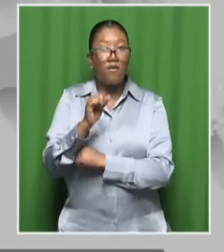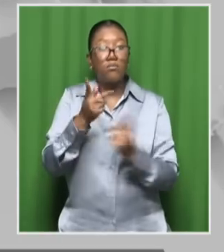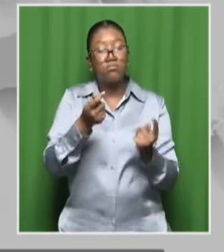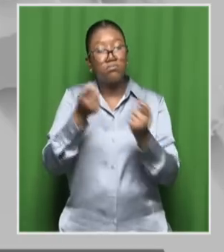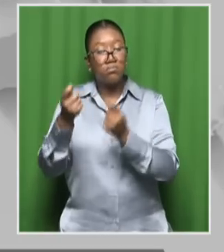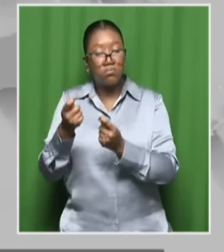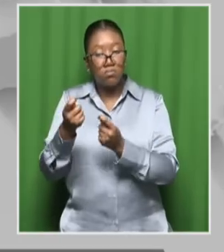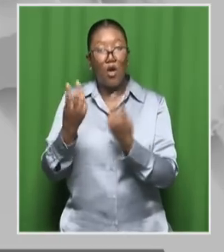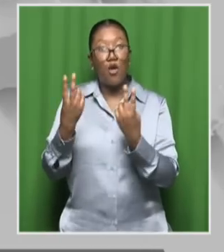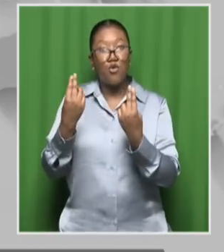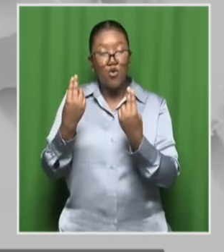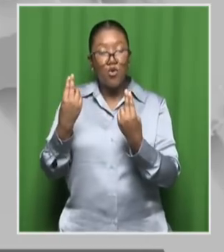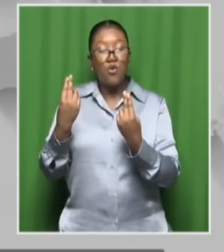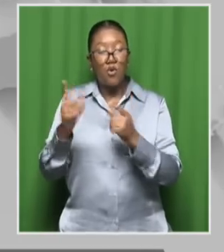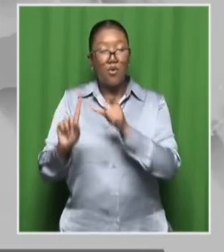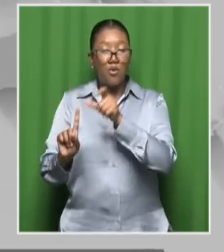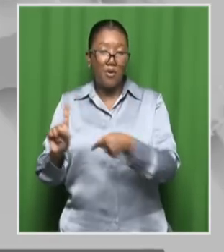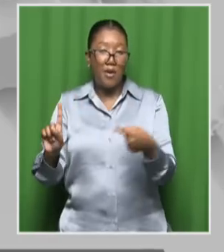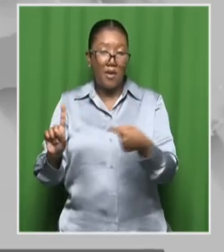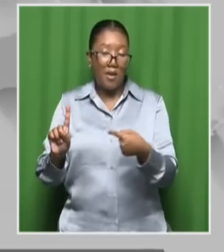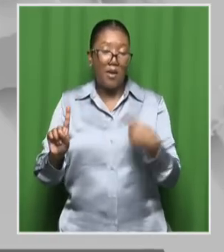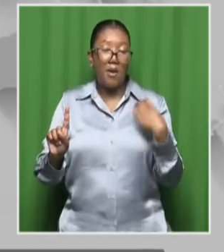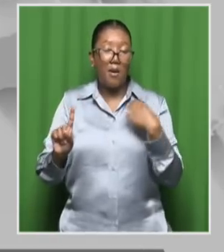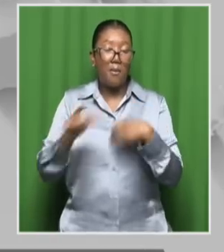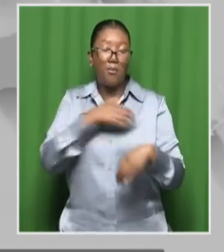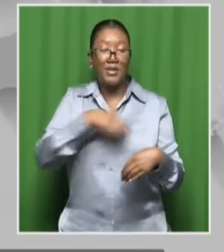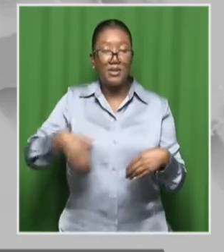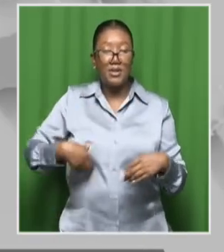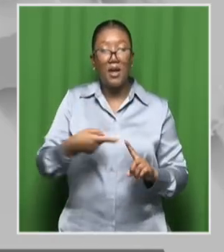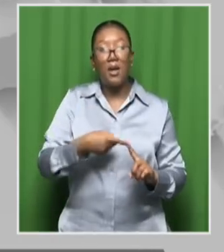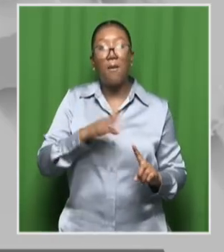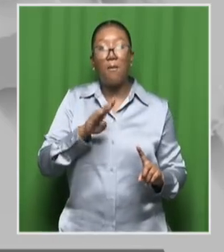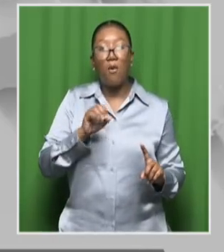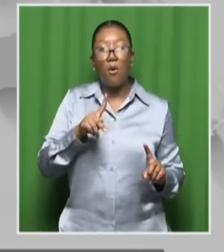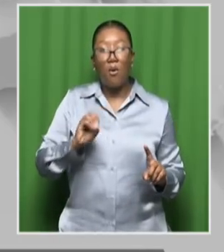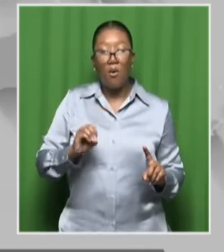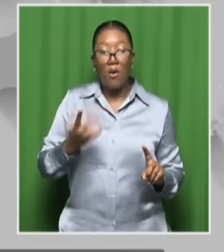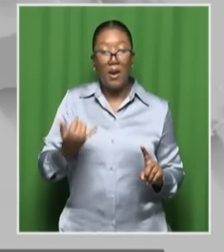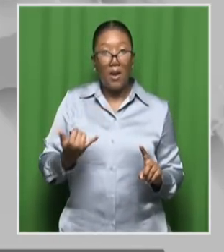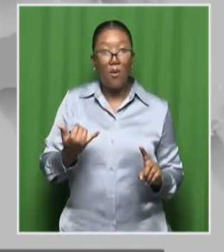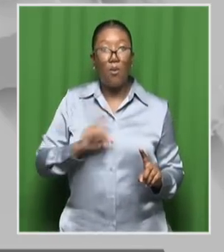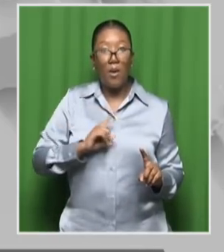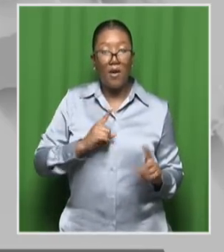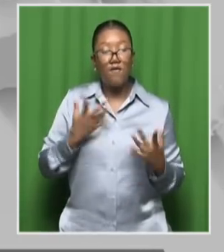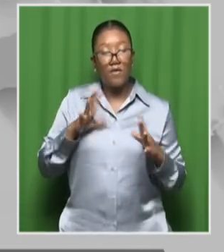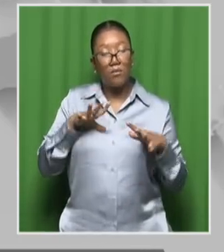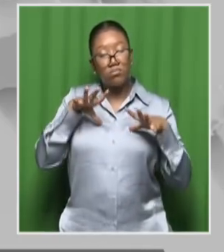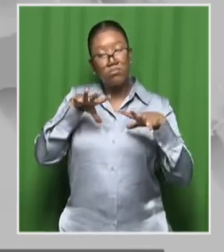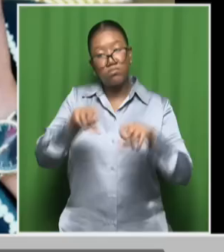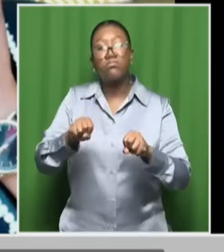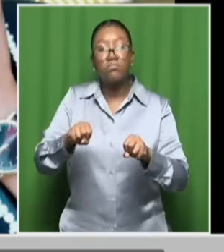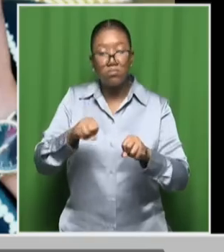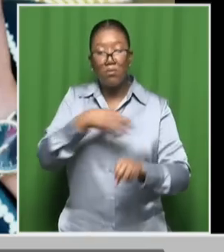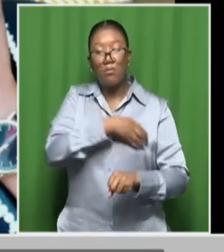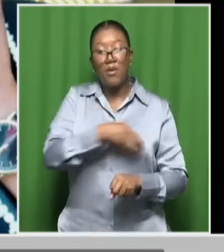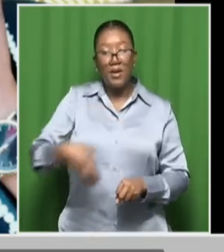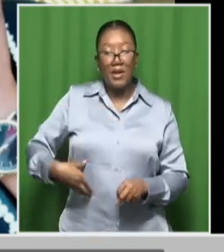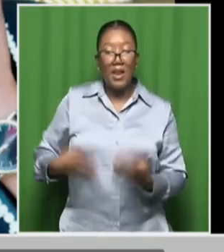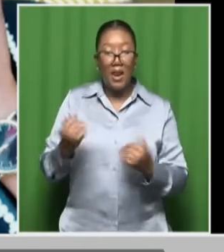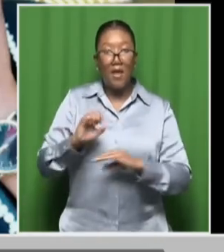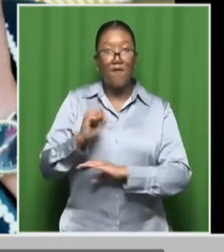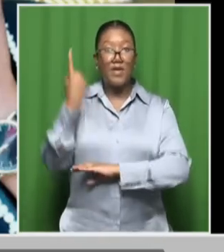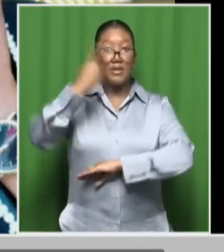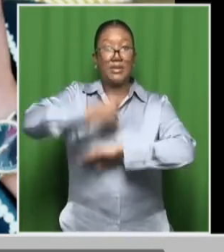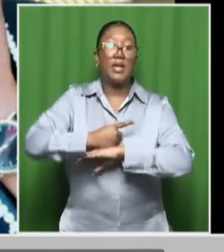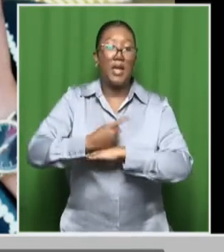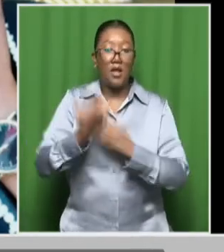to President Duma Boko, because he is now taking over. This is his first day in